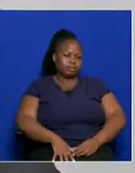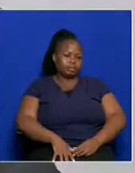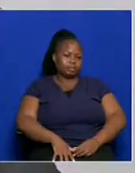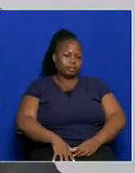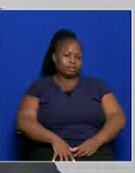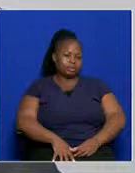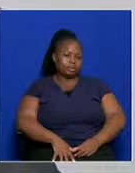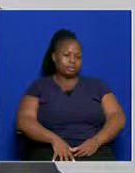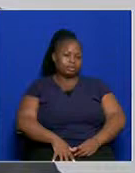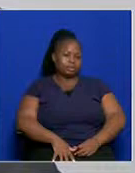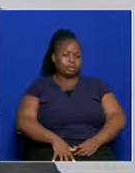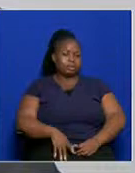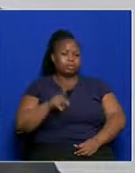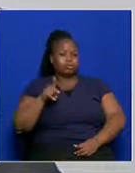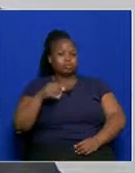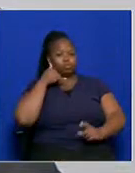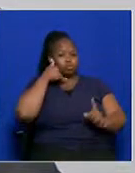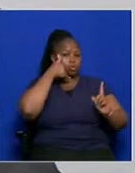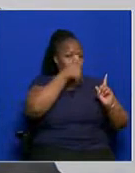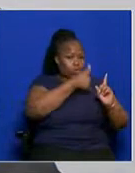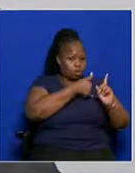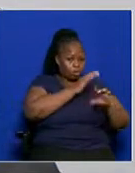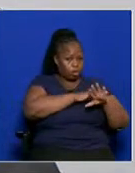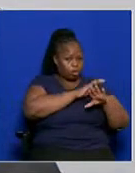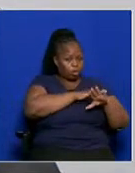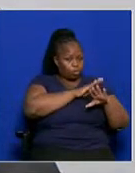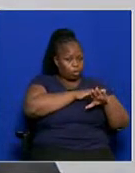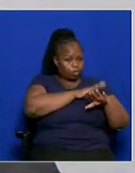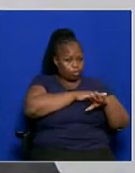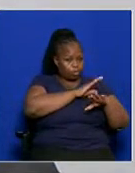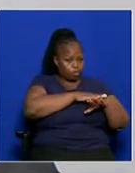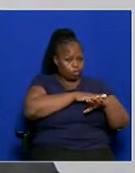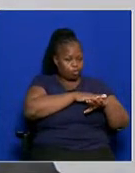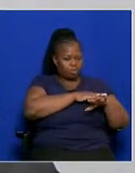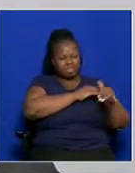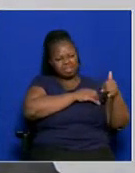You called Mr. Madlanga more than he called you.